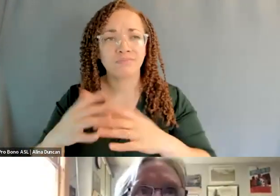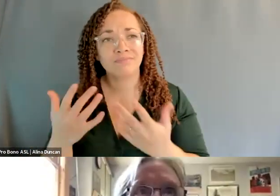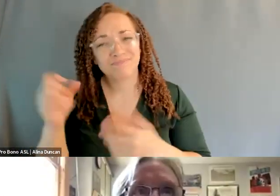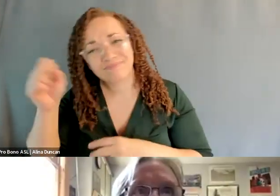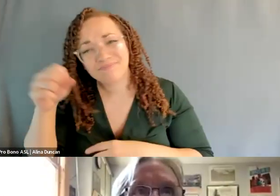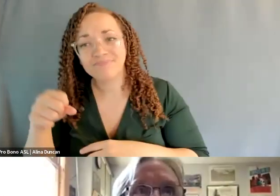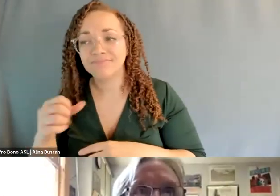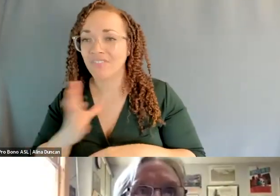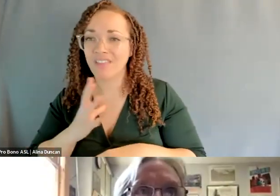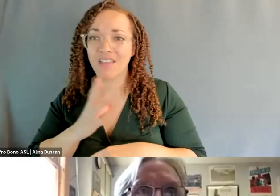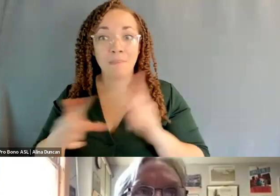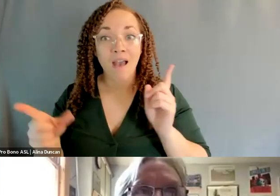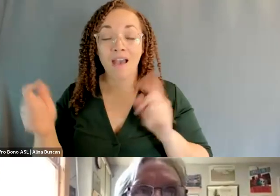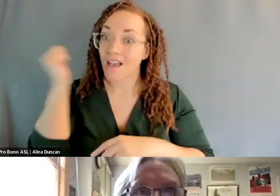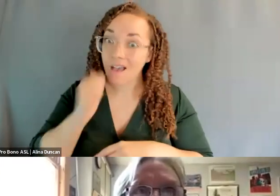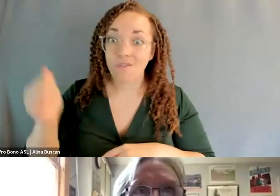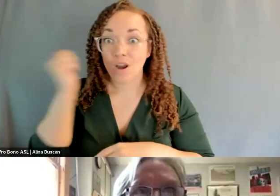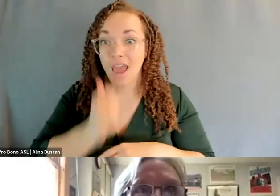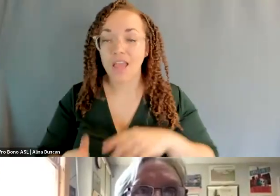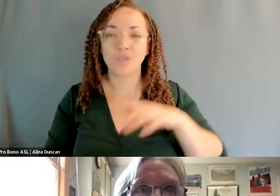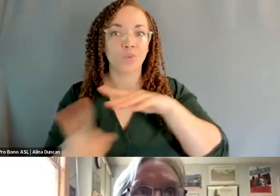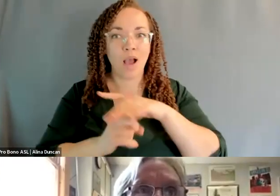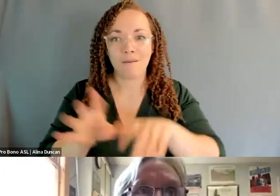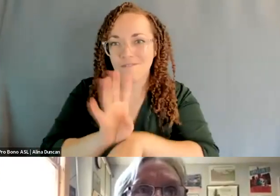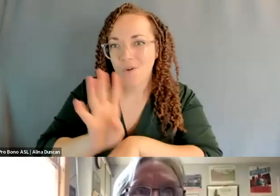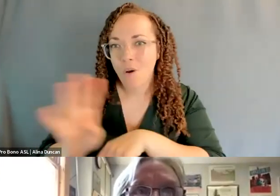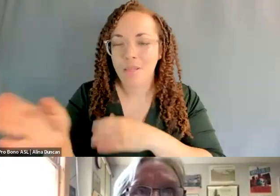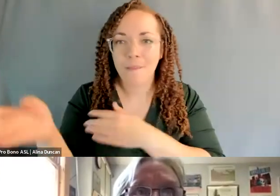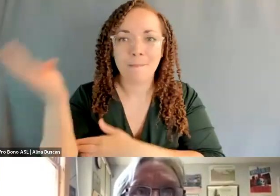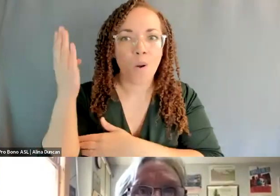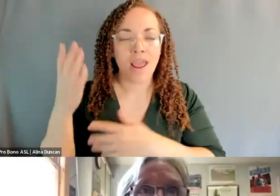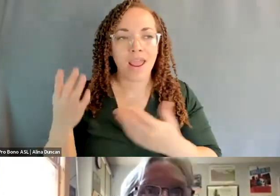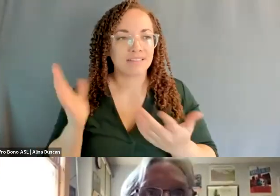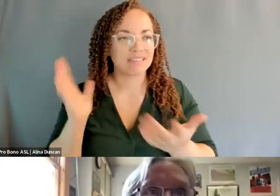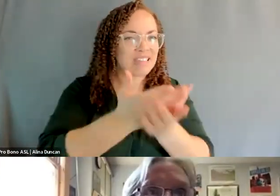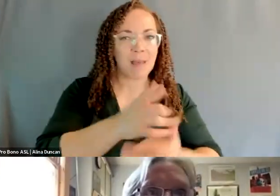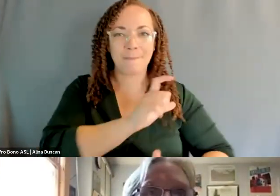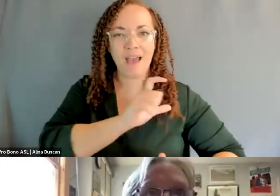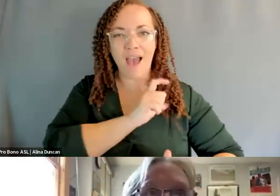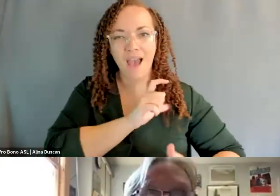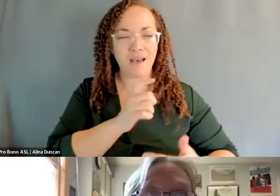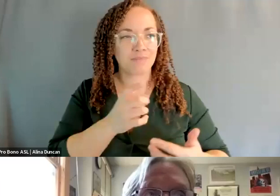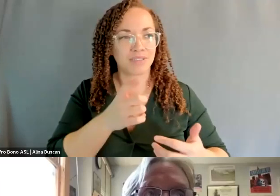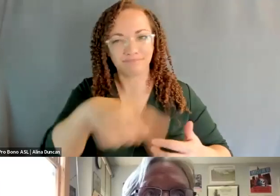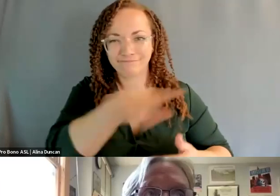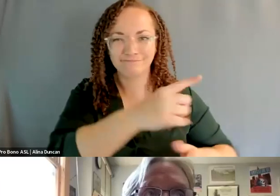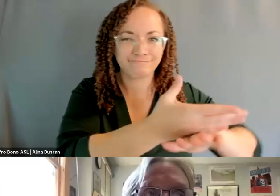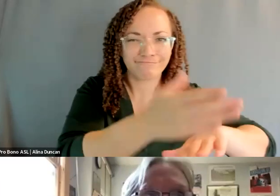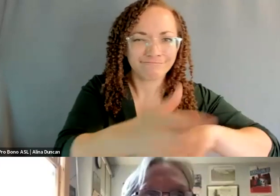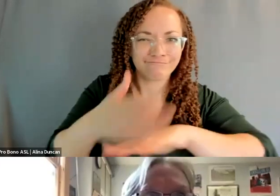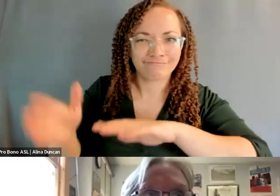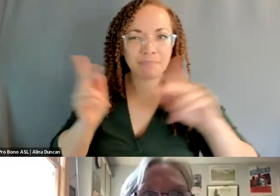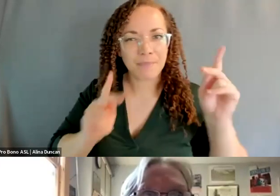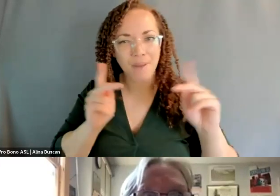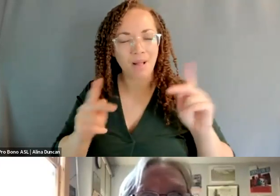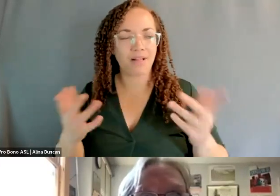to show up at 4 o'clock in the morning to stop the pigs from sweeping us out of existence. Yeah. It's a real challenge.